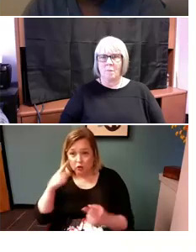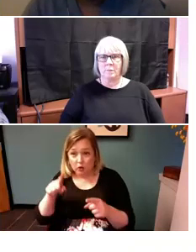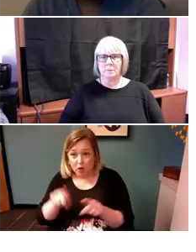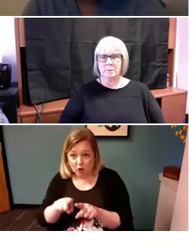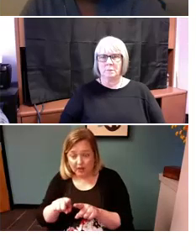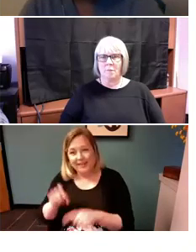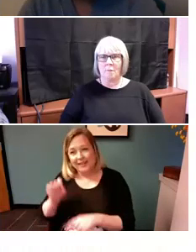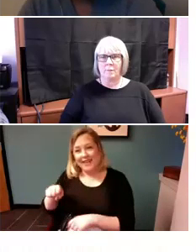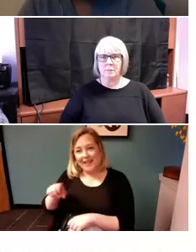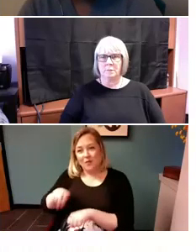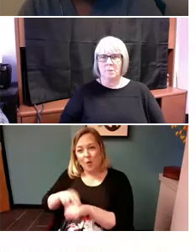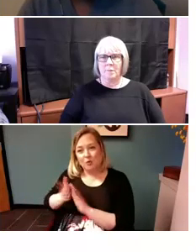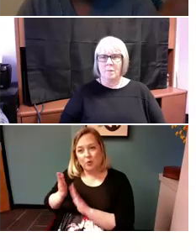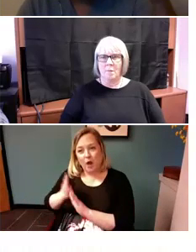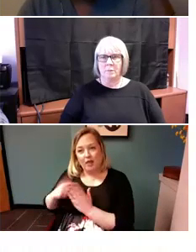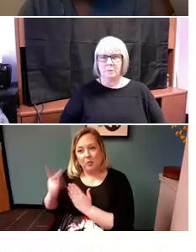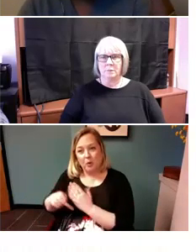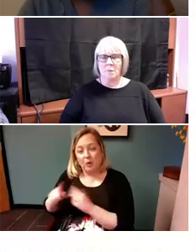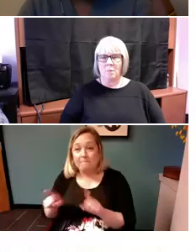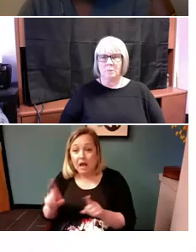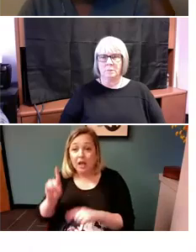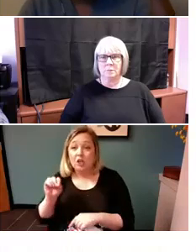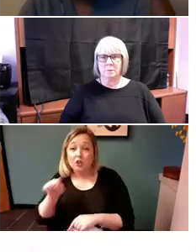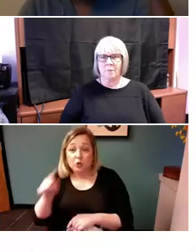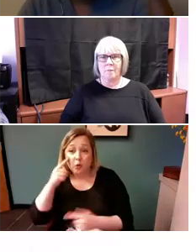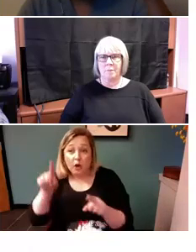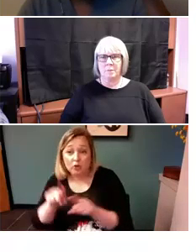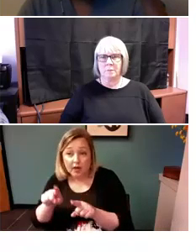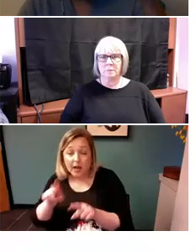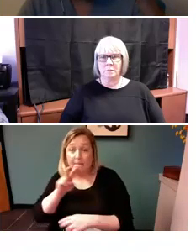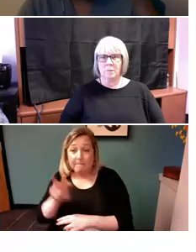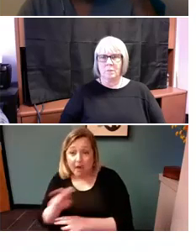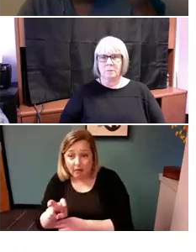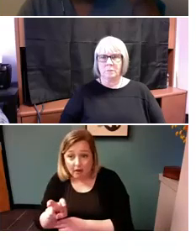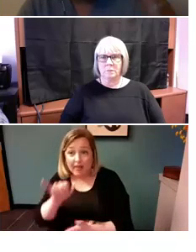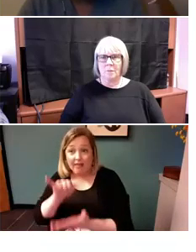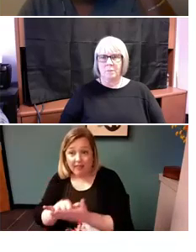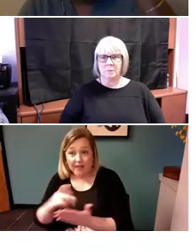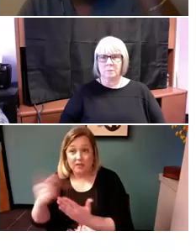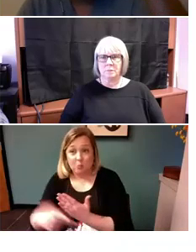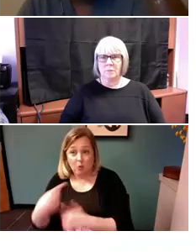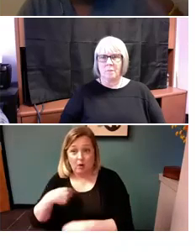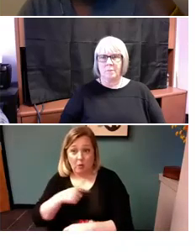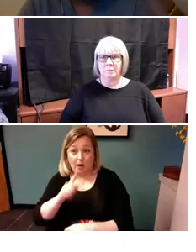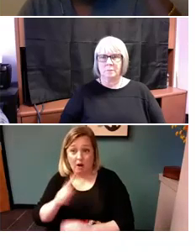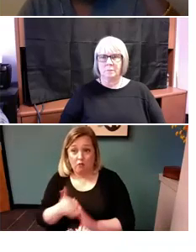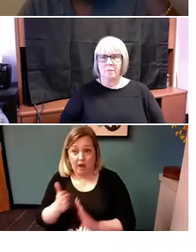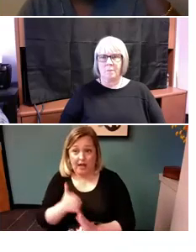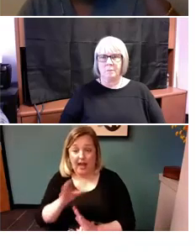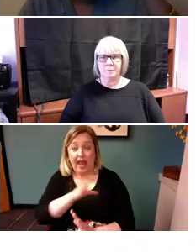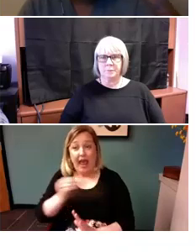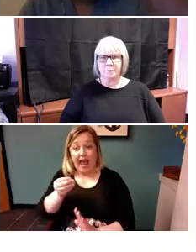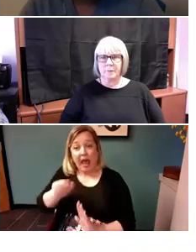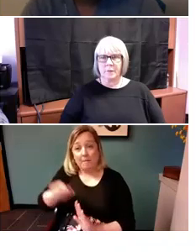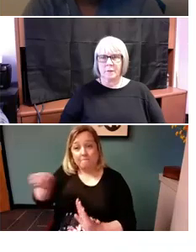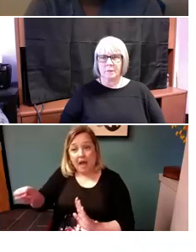guys agree that Python is the program that we are running and we are passing program.py as